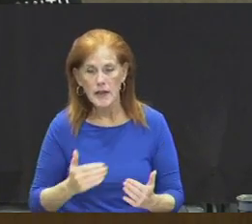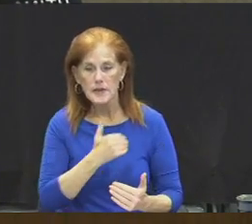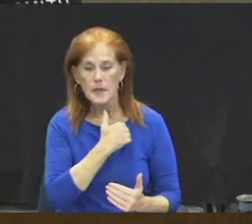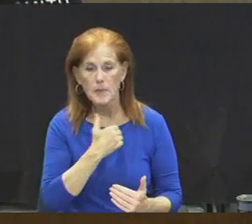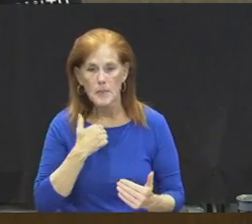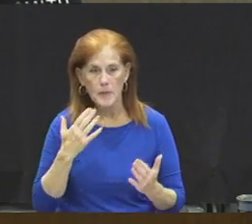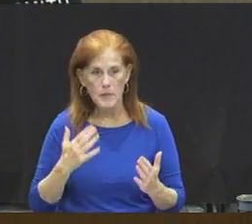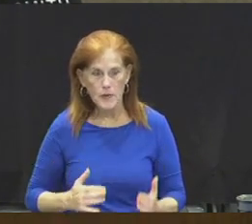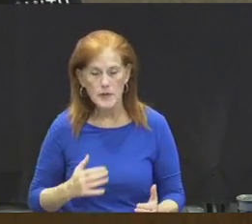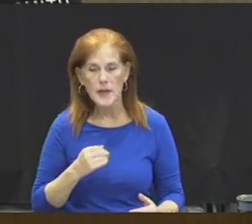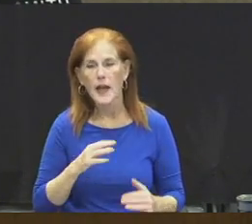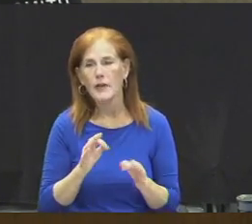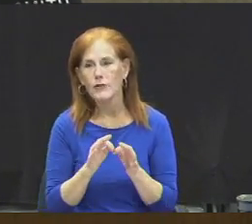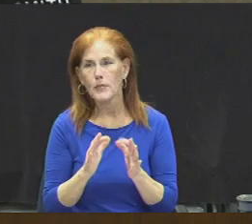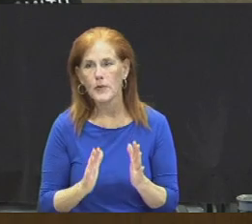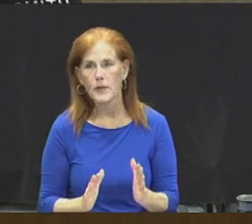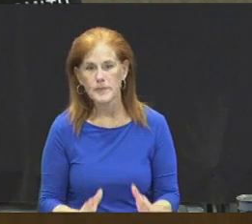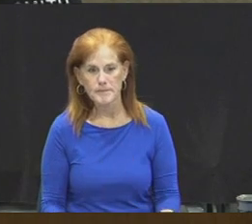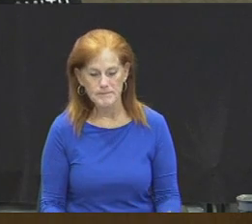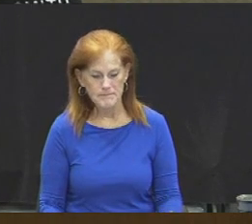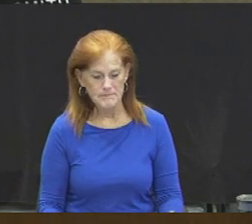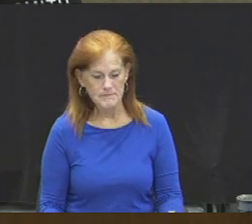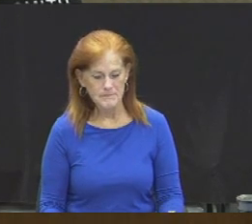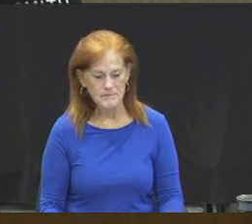our interpreter. Um,